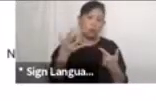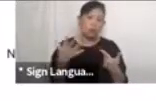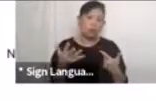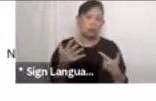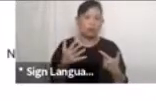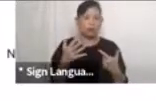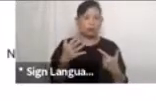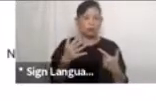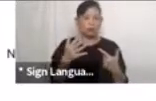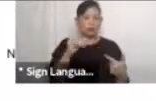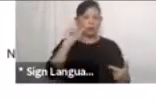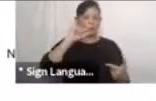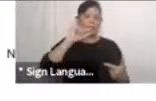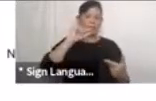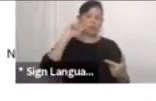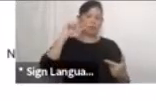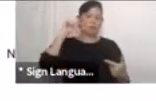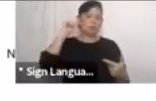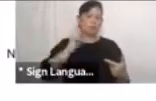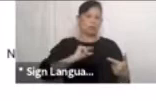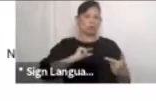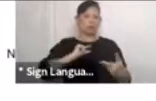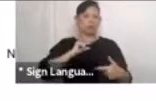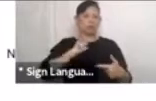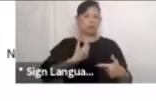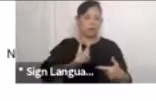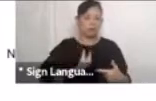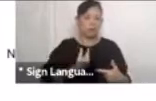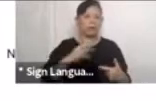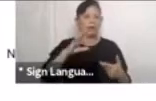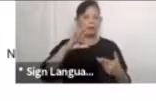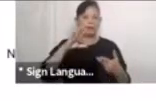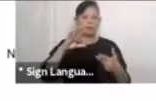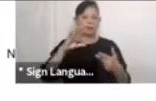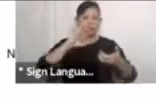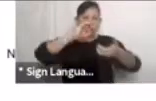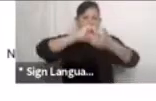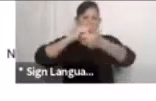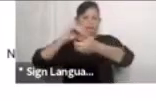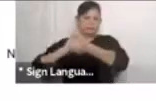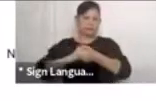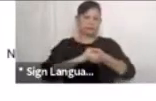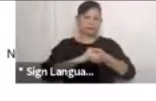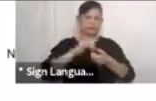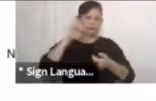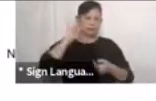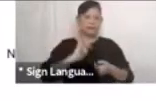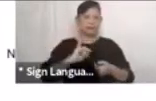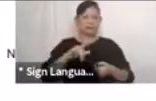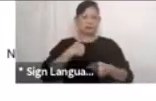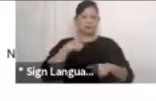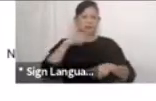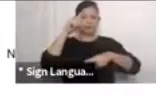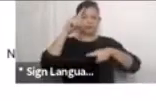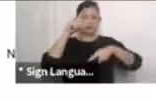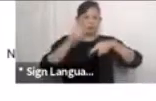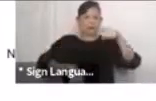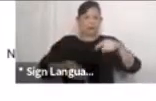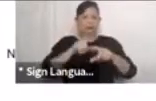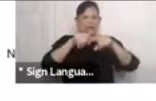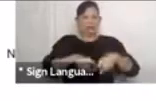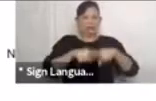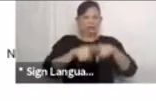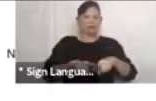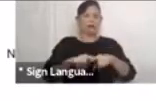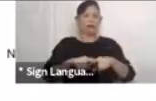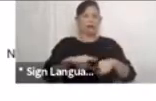queer sexual partnerships or rape or violence. So imagine, you just rely on one particular sign to talk about different things,